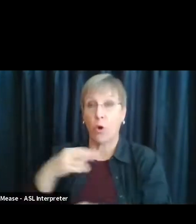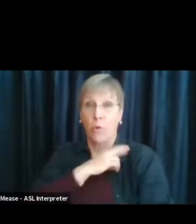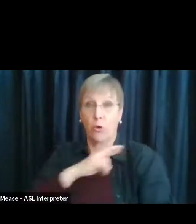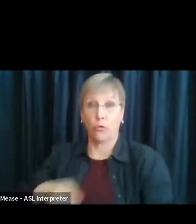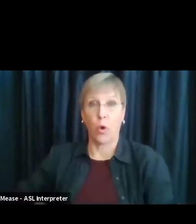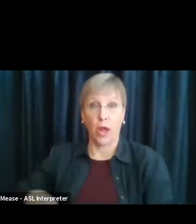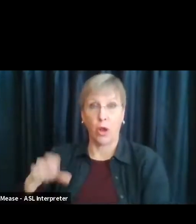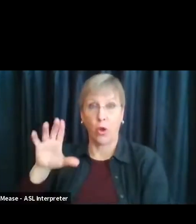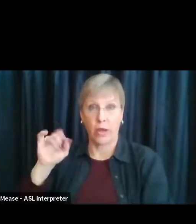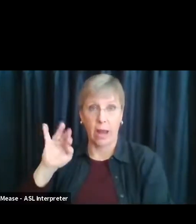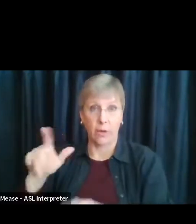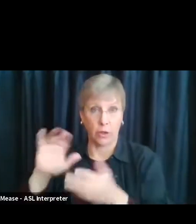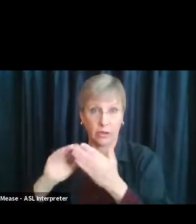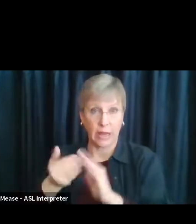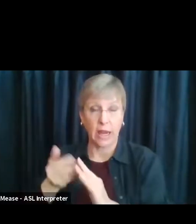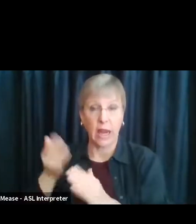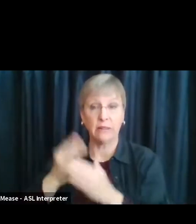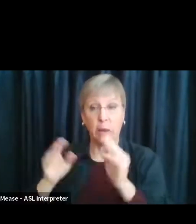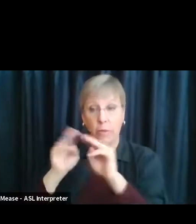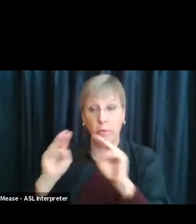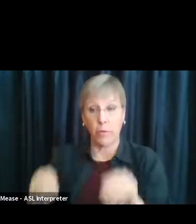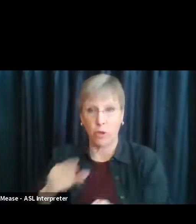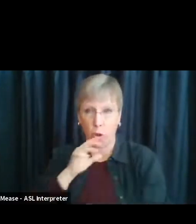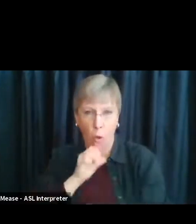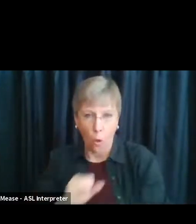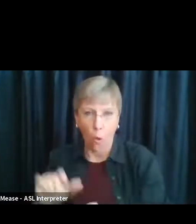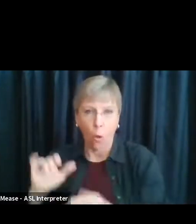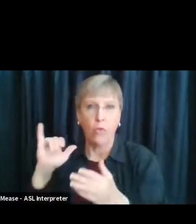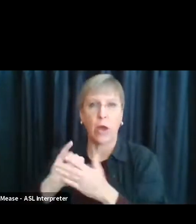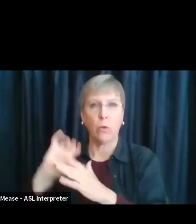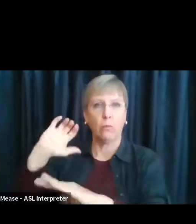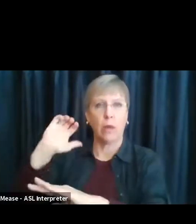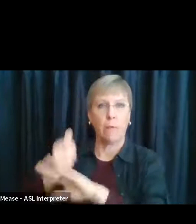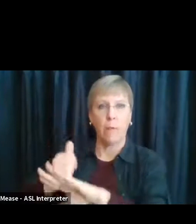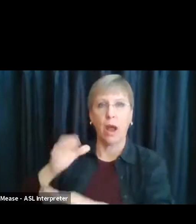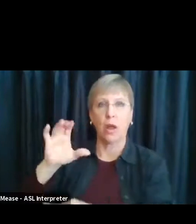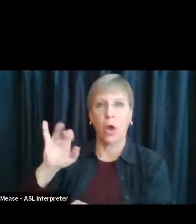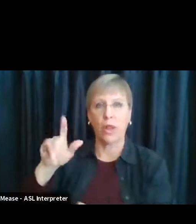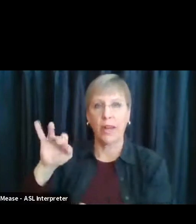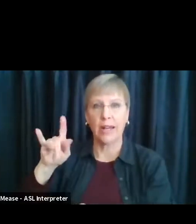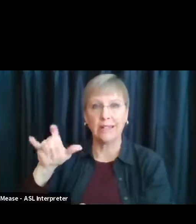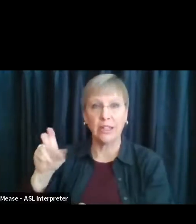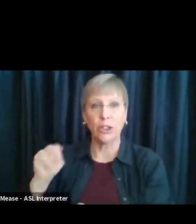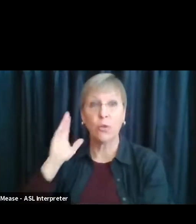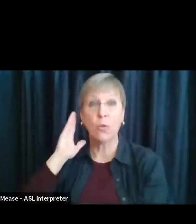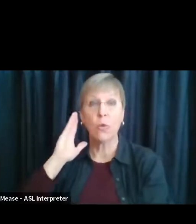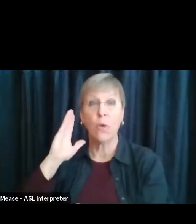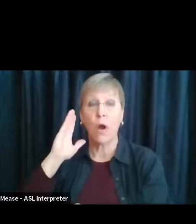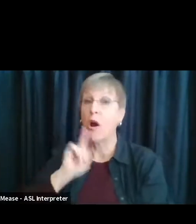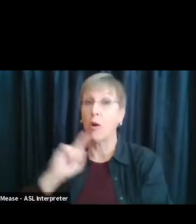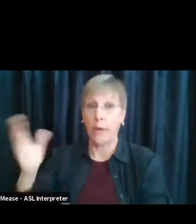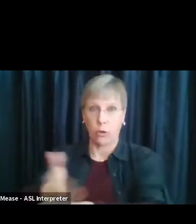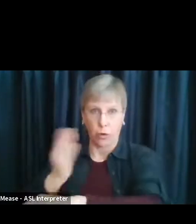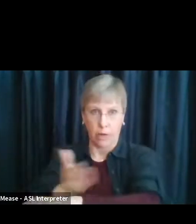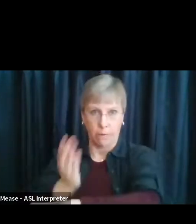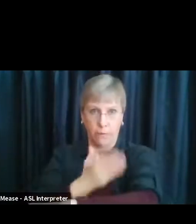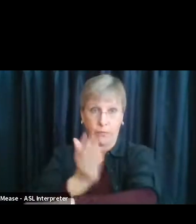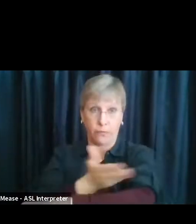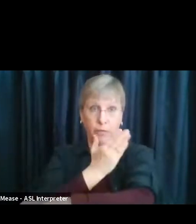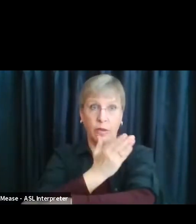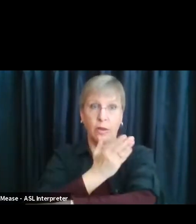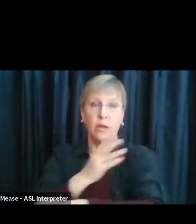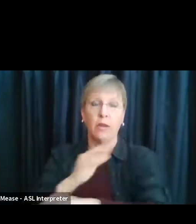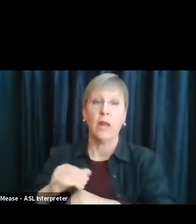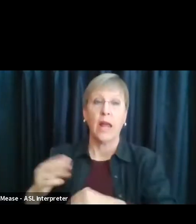And some of the museums, the old ones that had been created by colonization, are being renewed in Ouida, next to